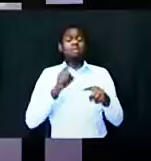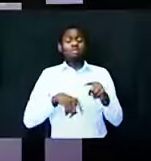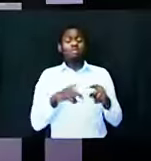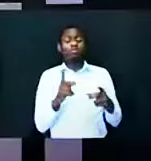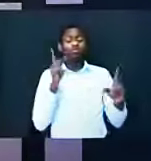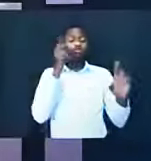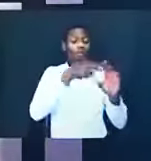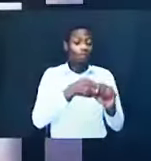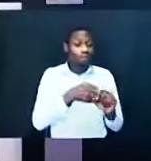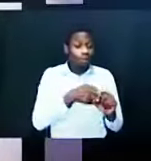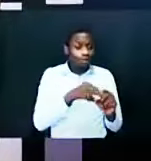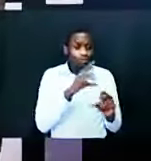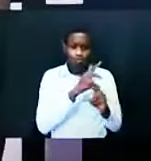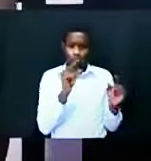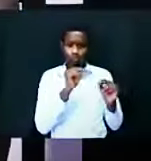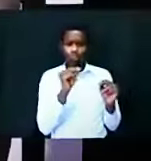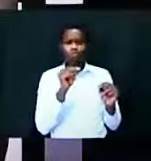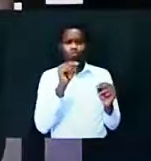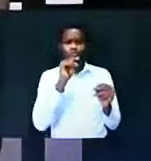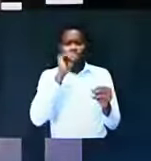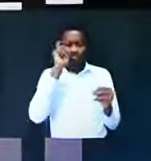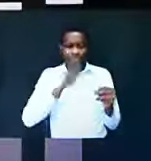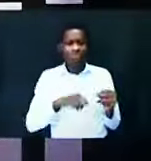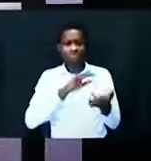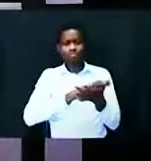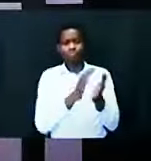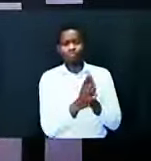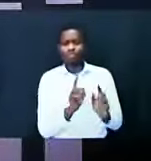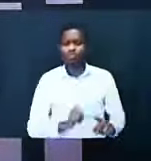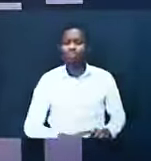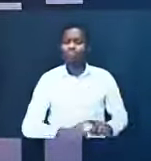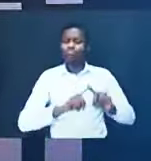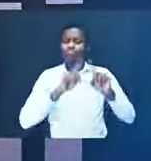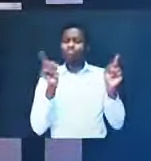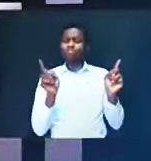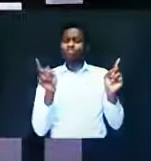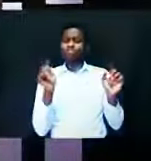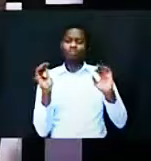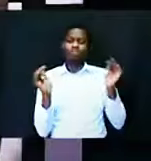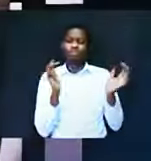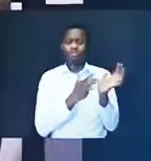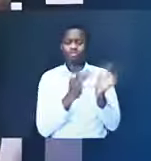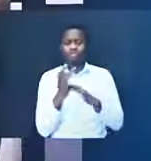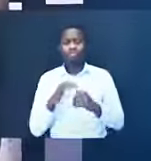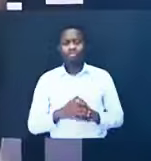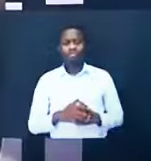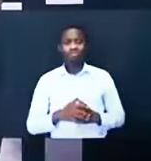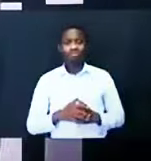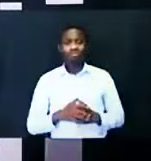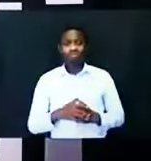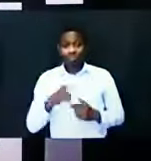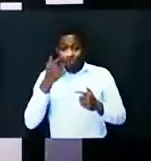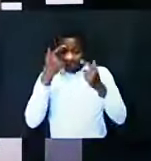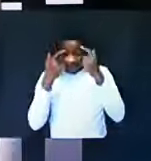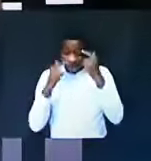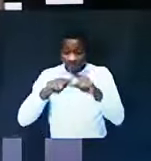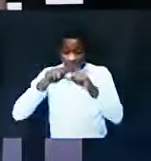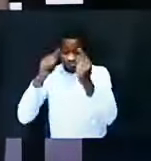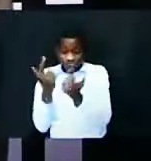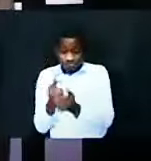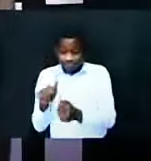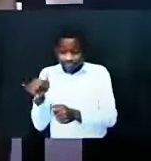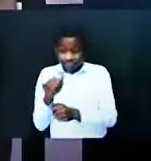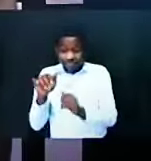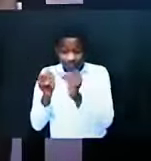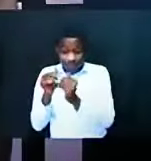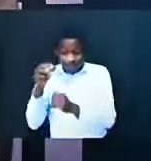yesa Christo. Let us dare to be different. Momma ye momo ne se be sronko. Because the Nicodemus is they are watching. If he say wonga